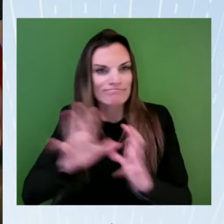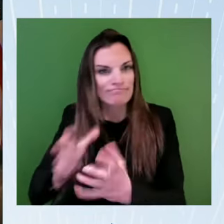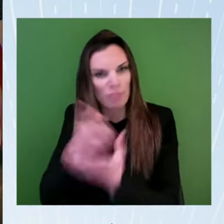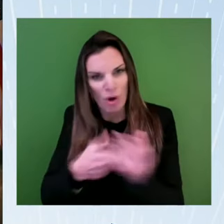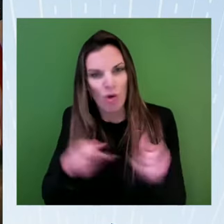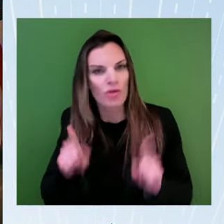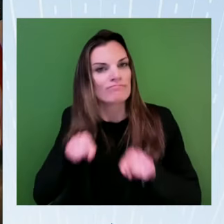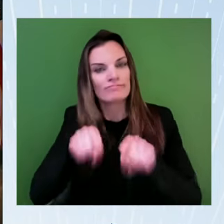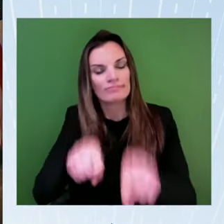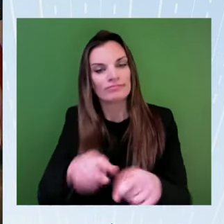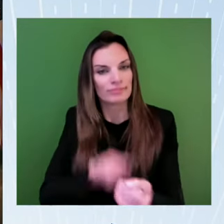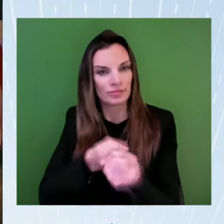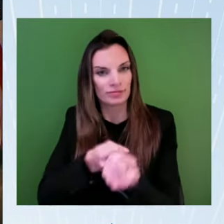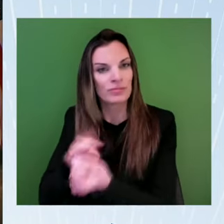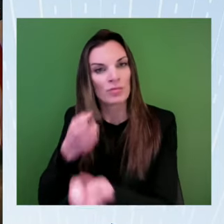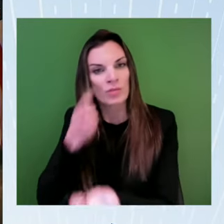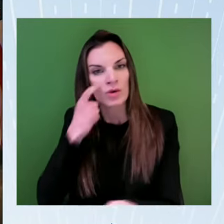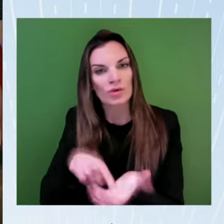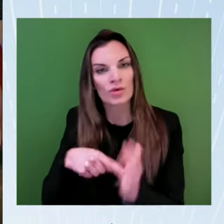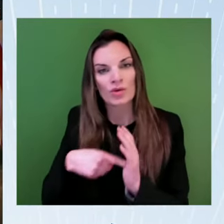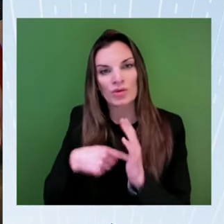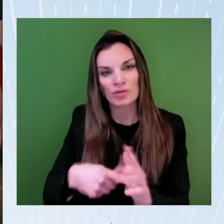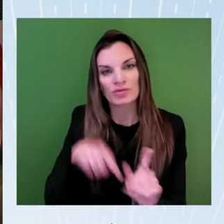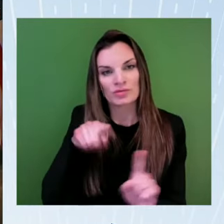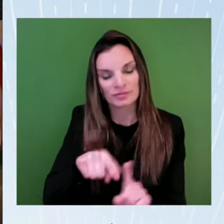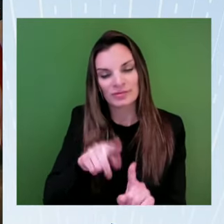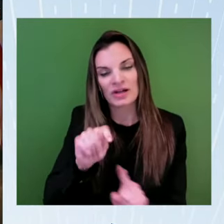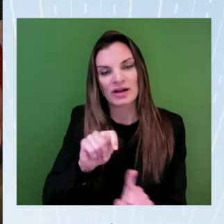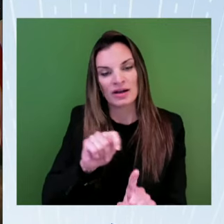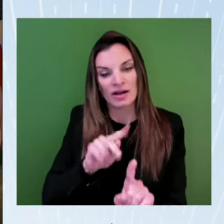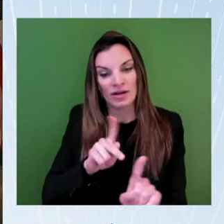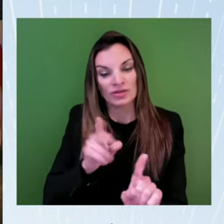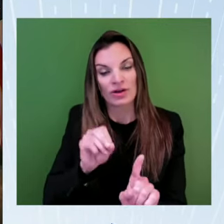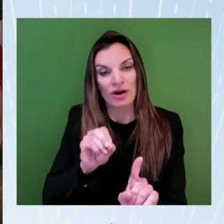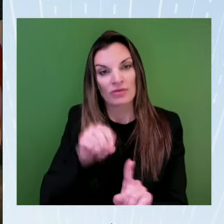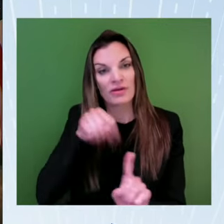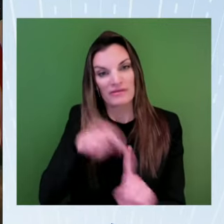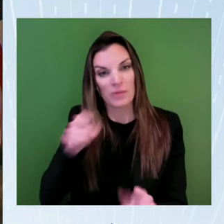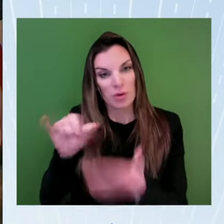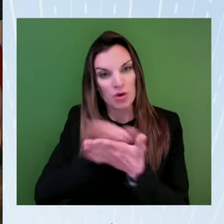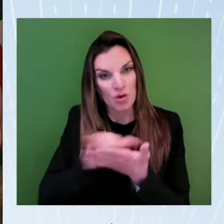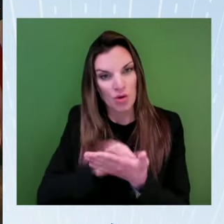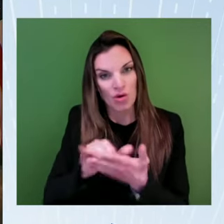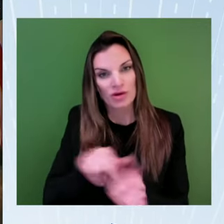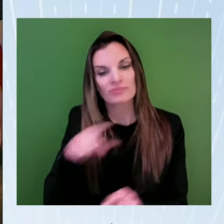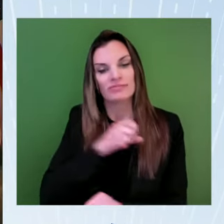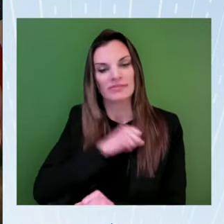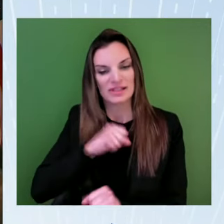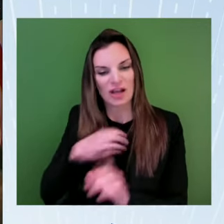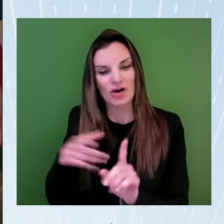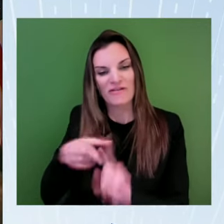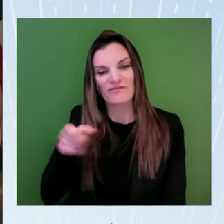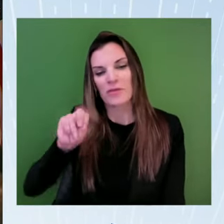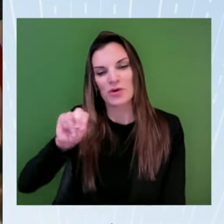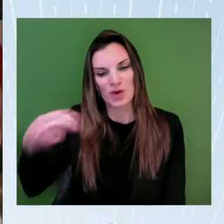them. Representative Tonko of New York and Senator Hassan of New Hampshire.